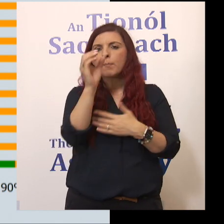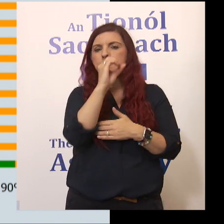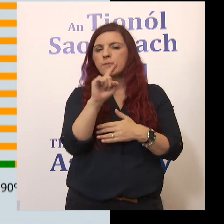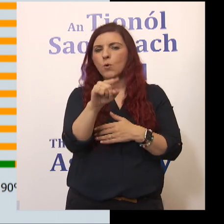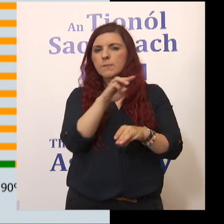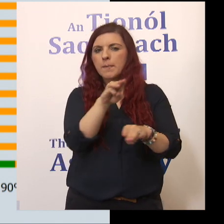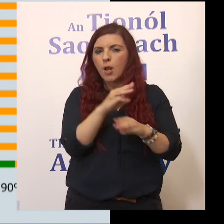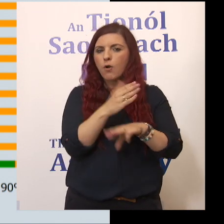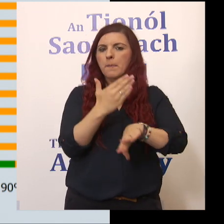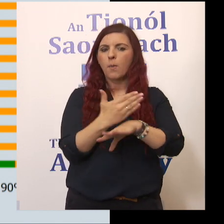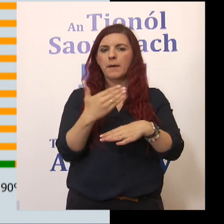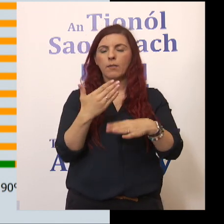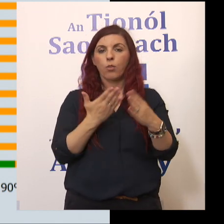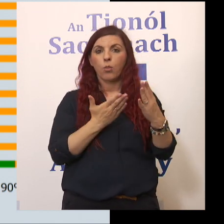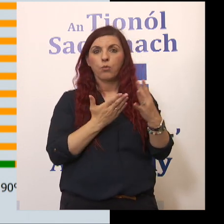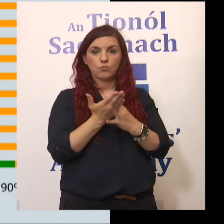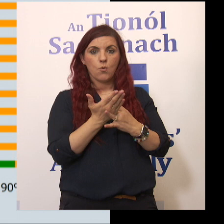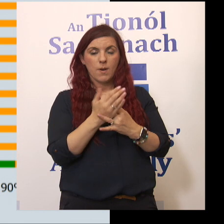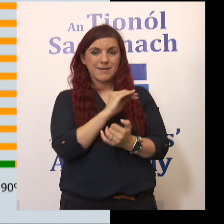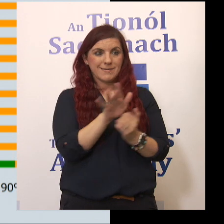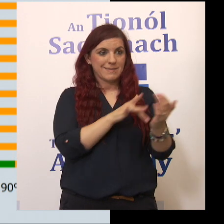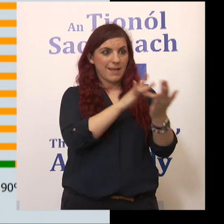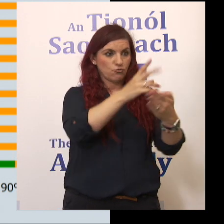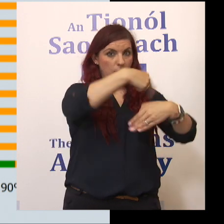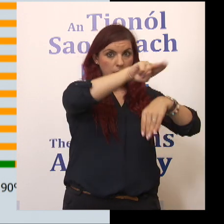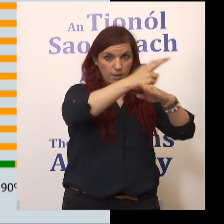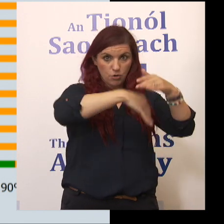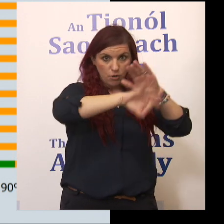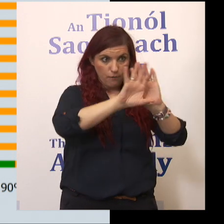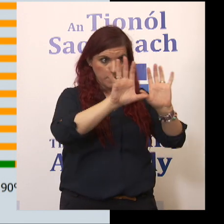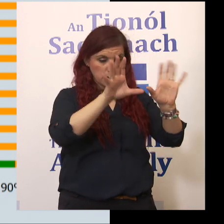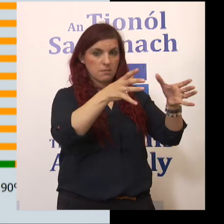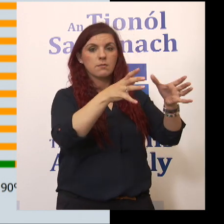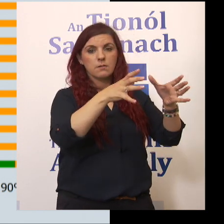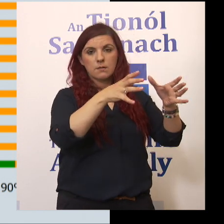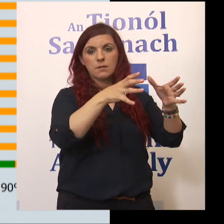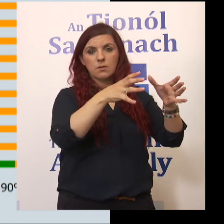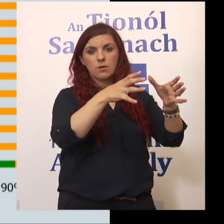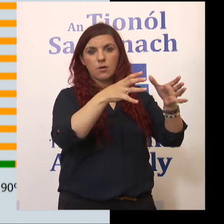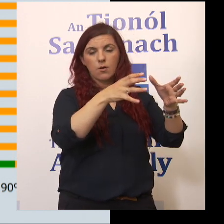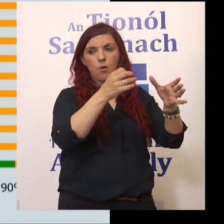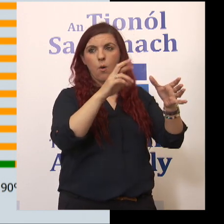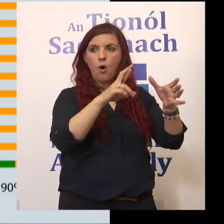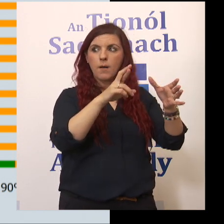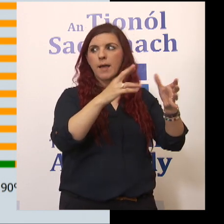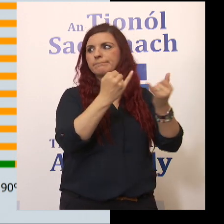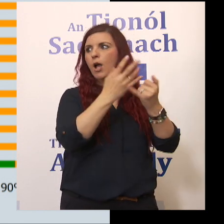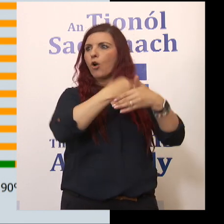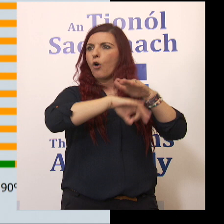are employed through central national government, in our case through government departments